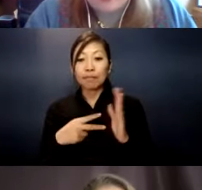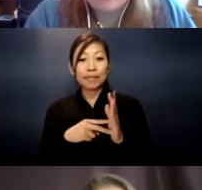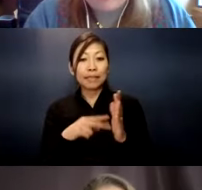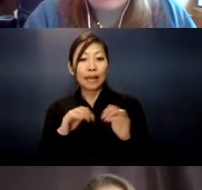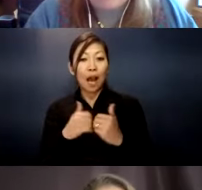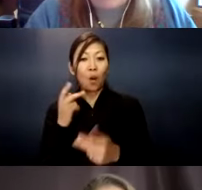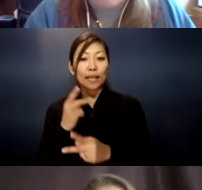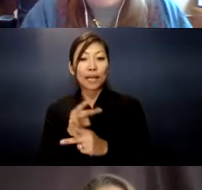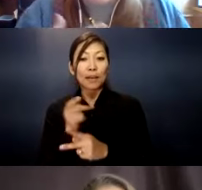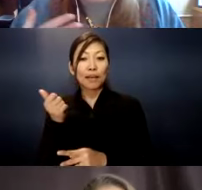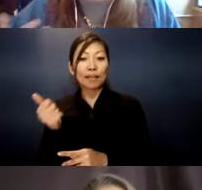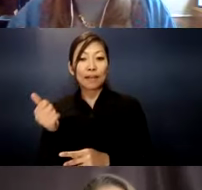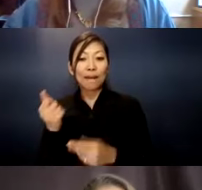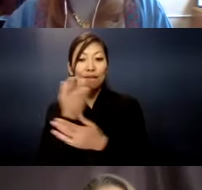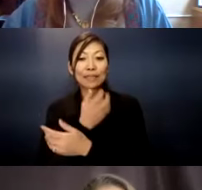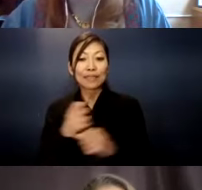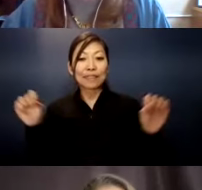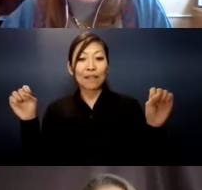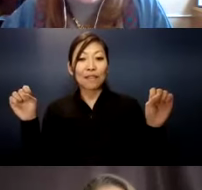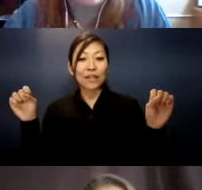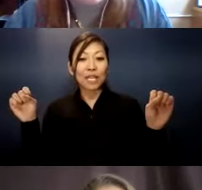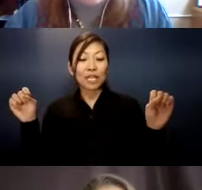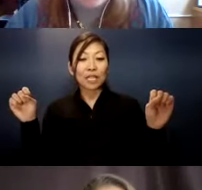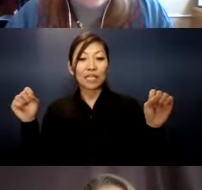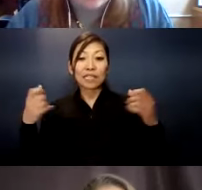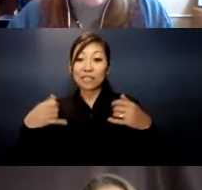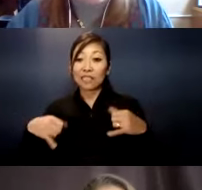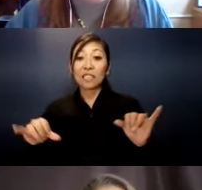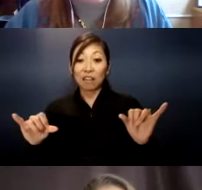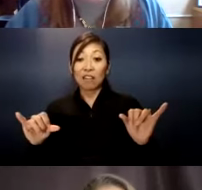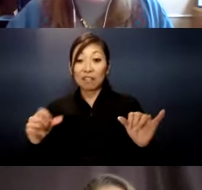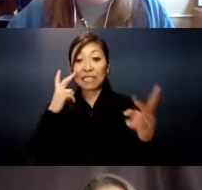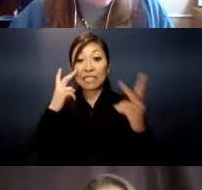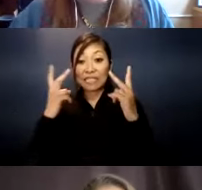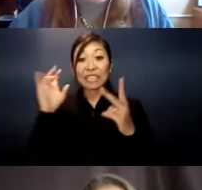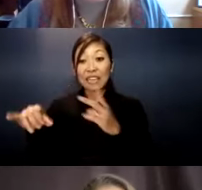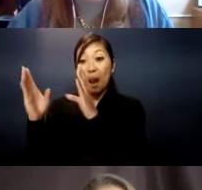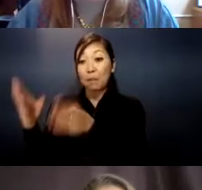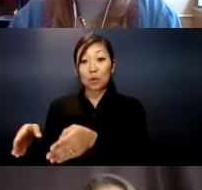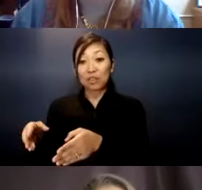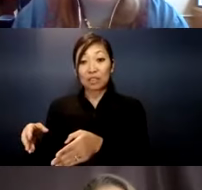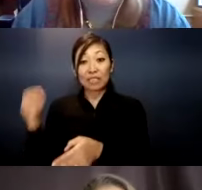person safe while they still might be in constant contact with the person who's abusing